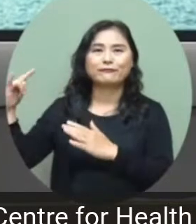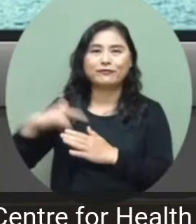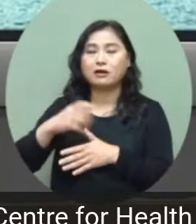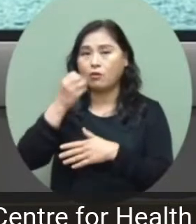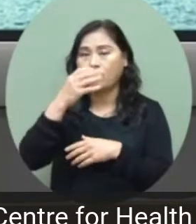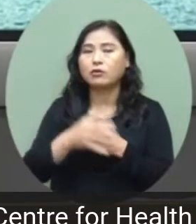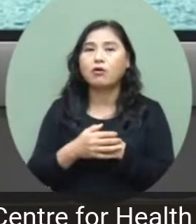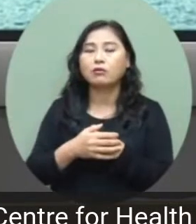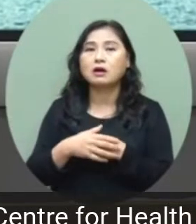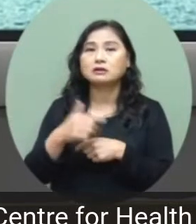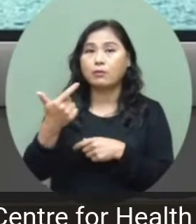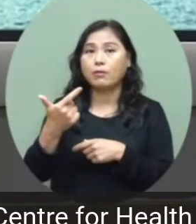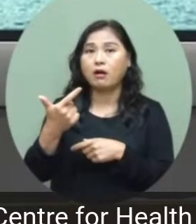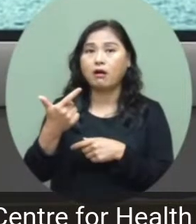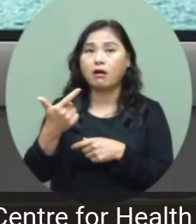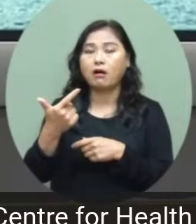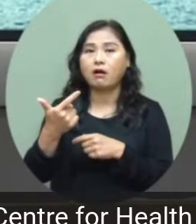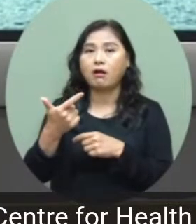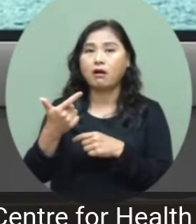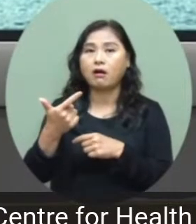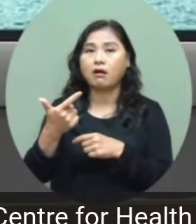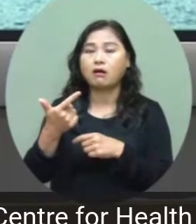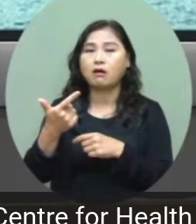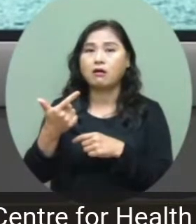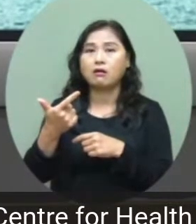yesterday. 8